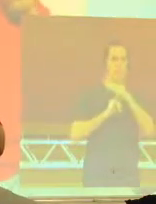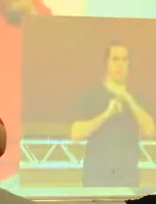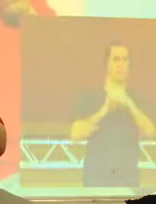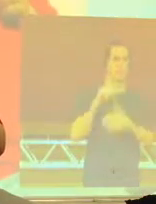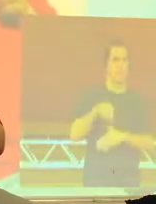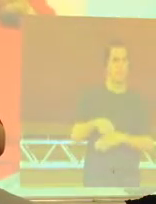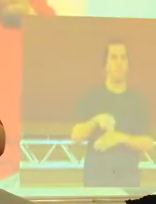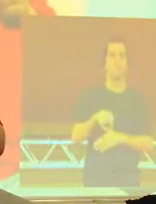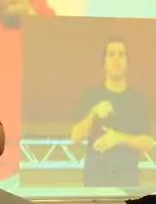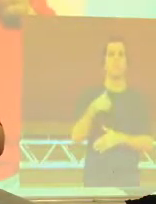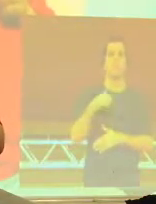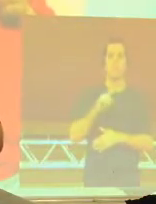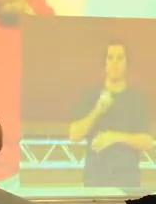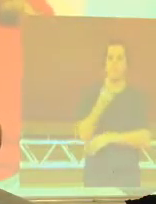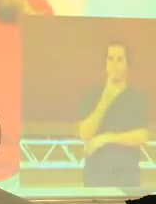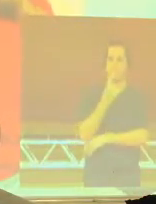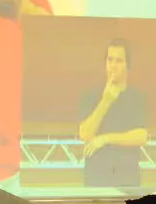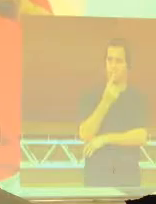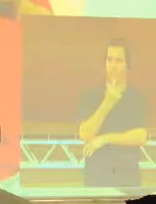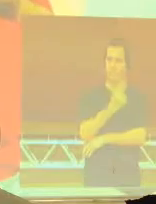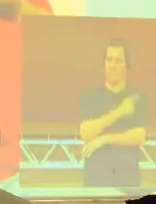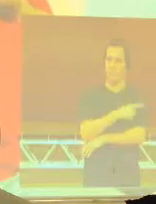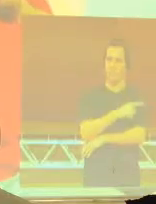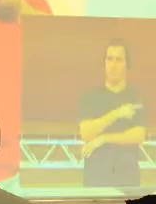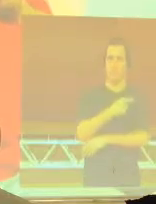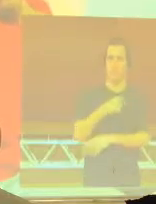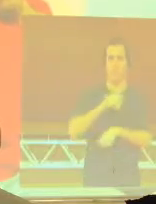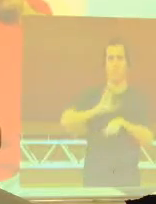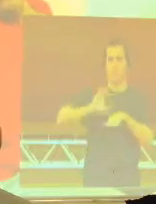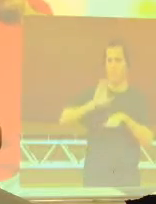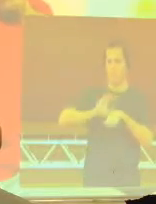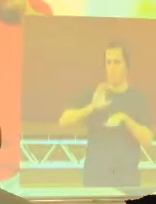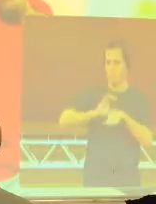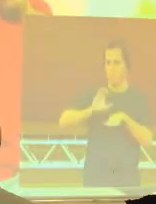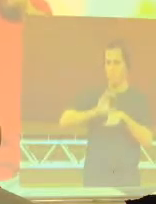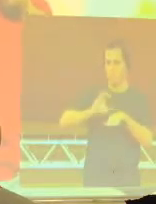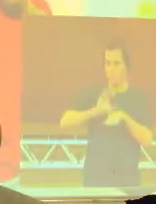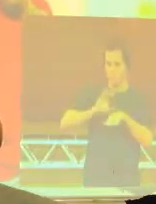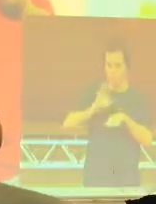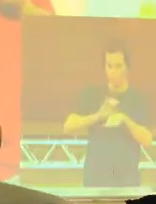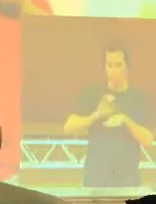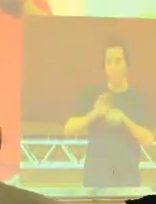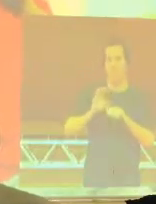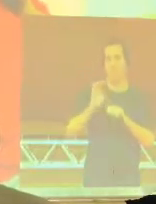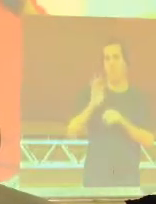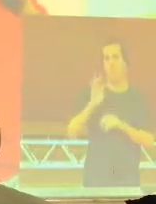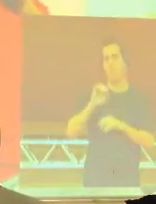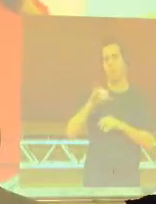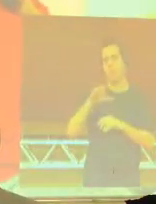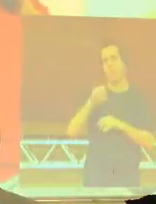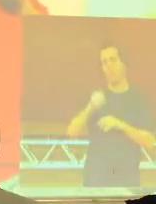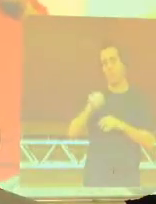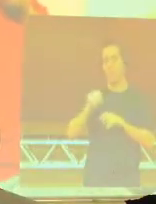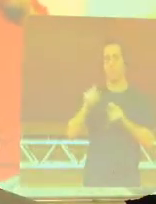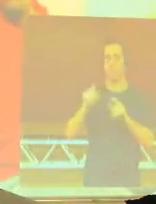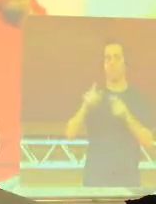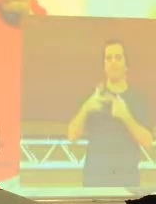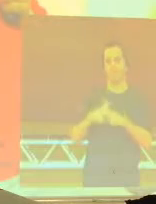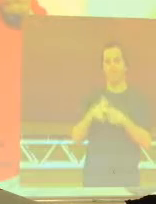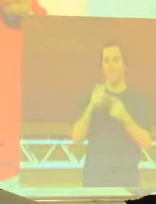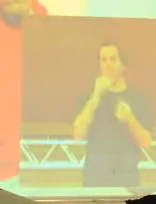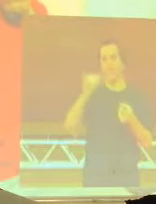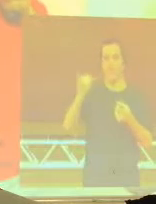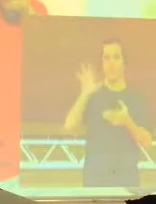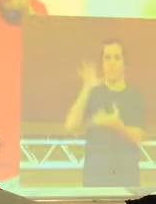technical discipline. And my question is actually very similar to some that were made a moment ago, involving how a